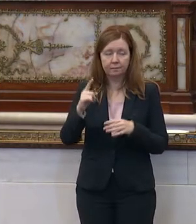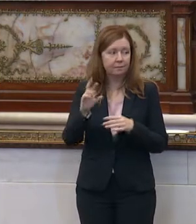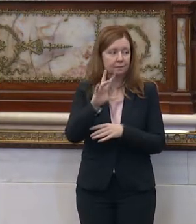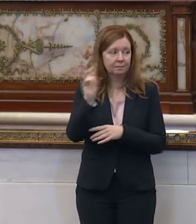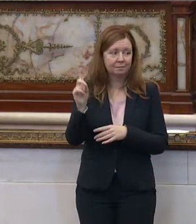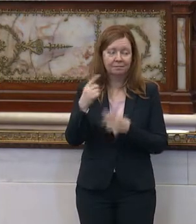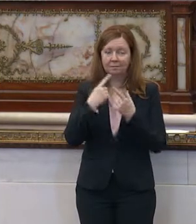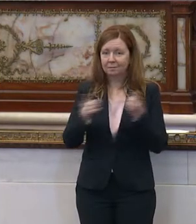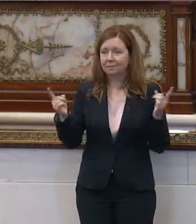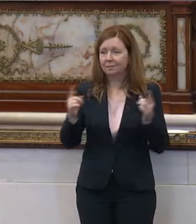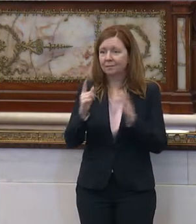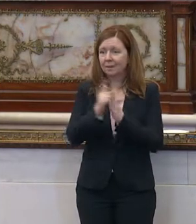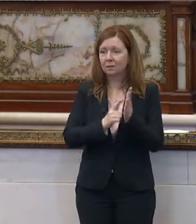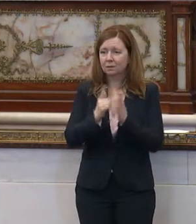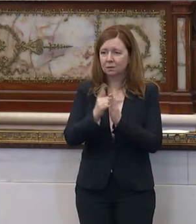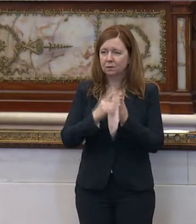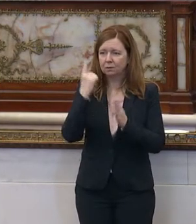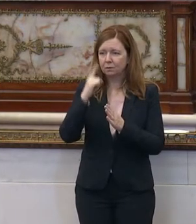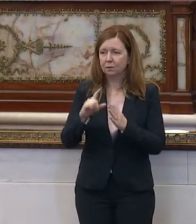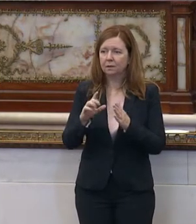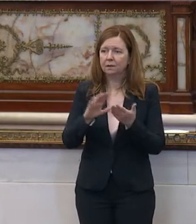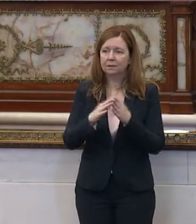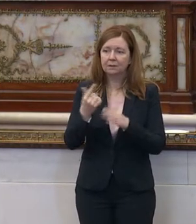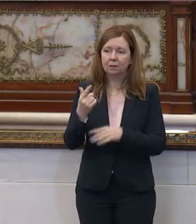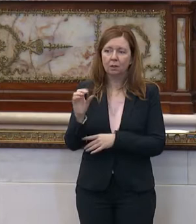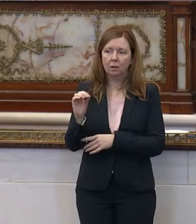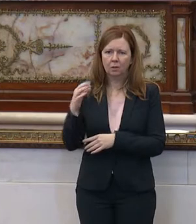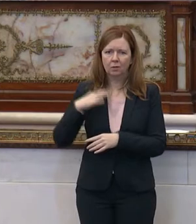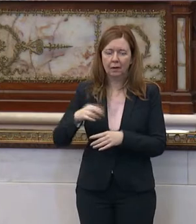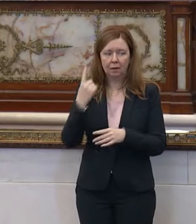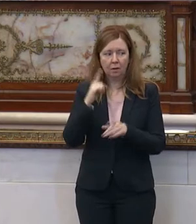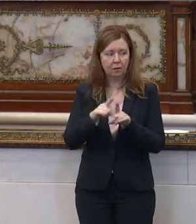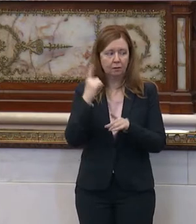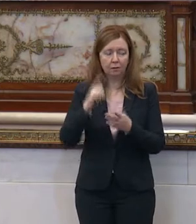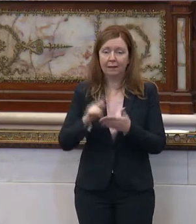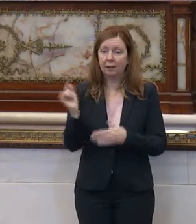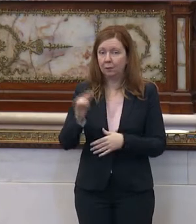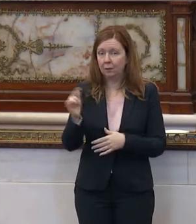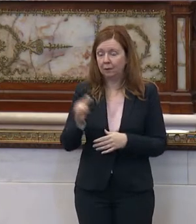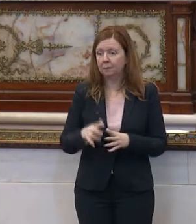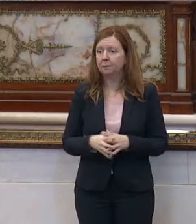disclosure councils for the city's GO credit and also for the airport.